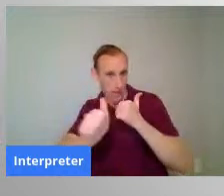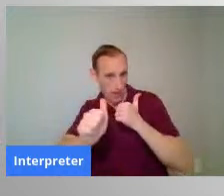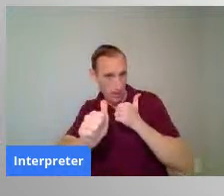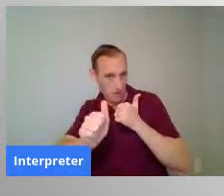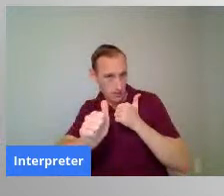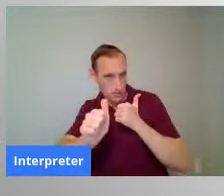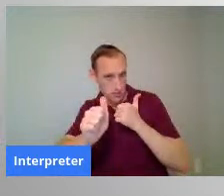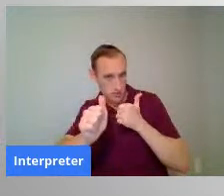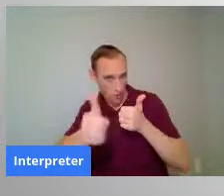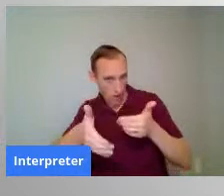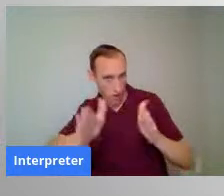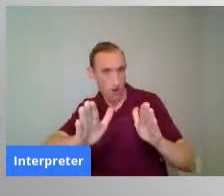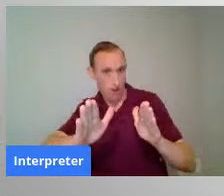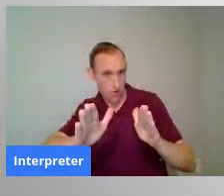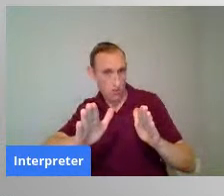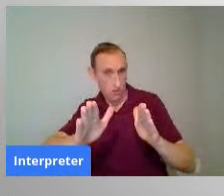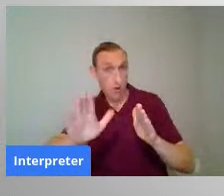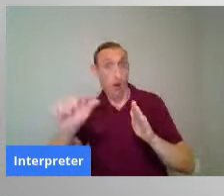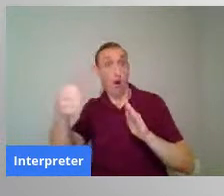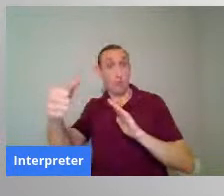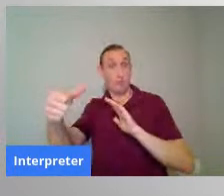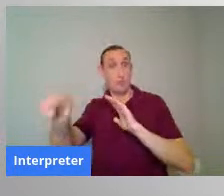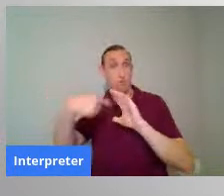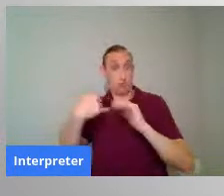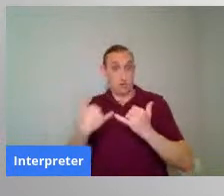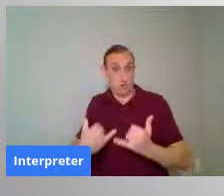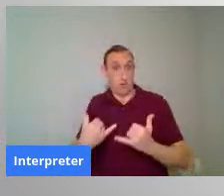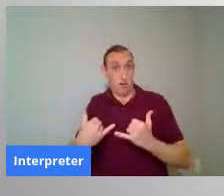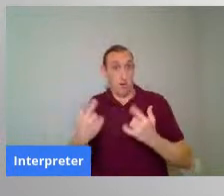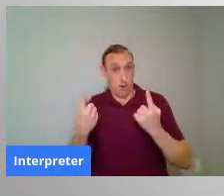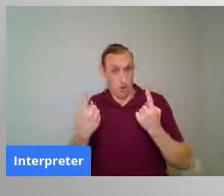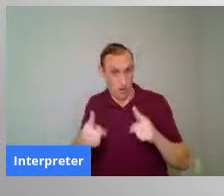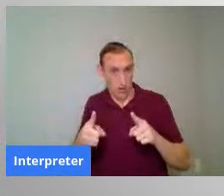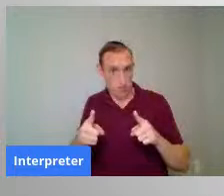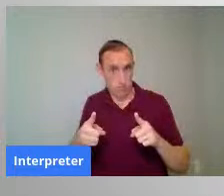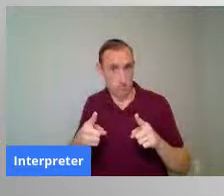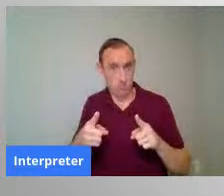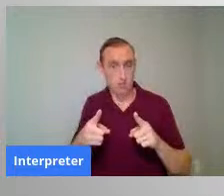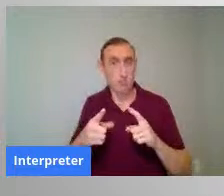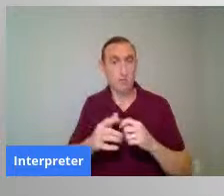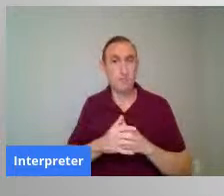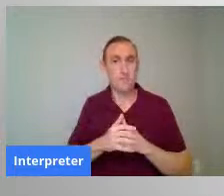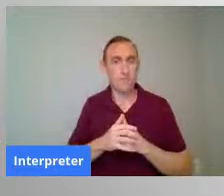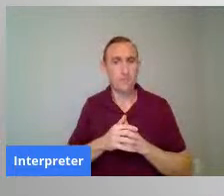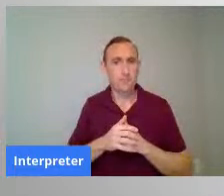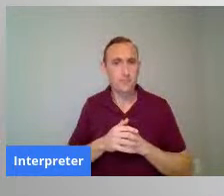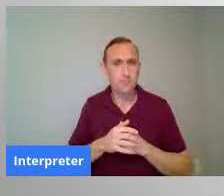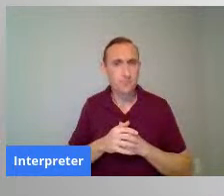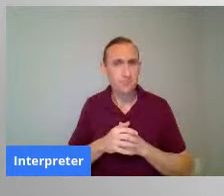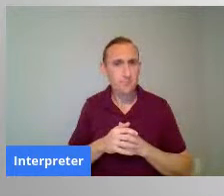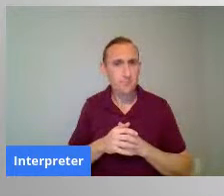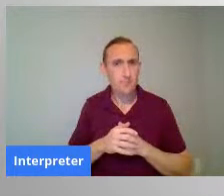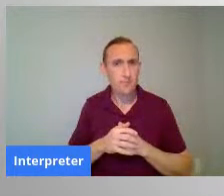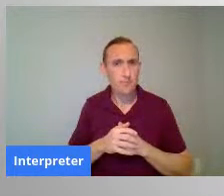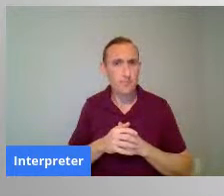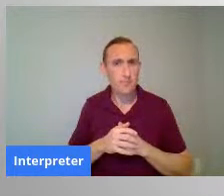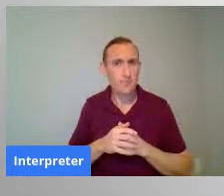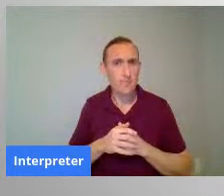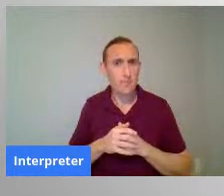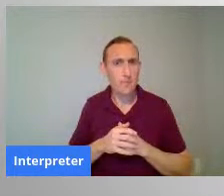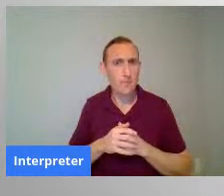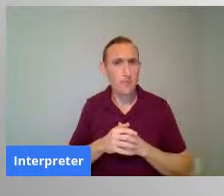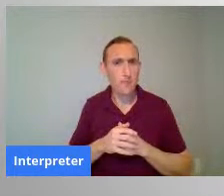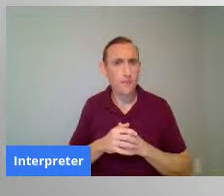got another email today that just kind of summarizes the activity at the level. The legislature basically